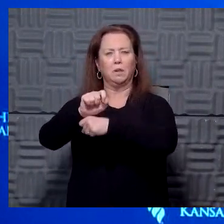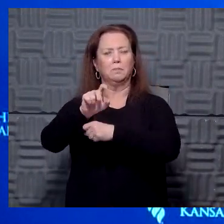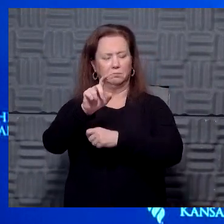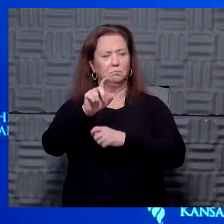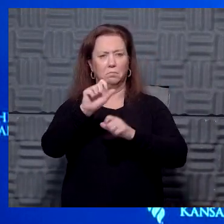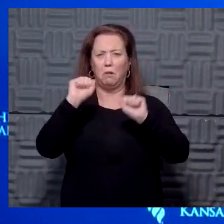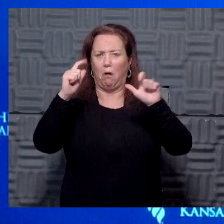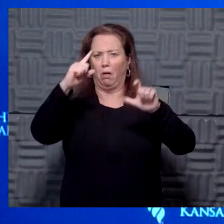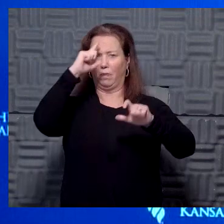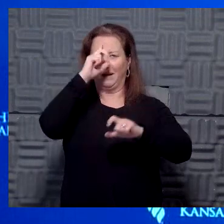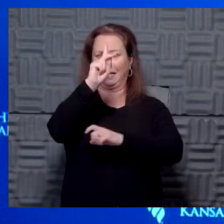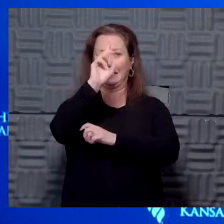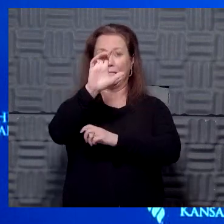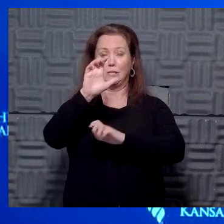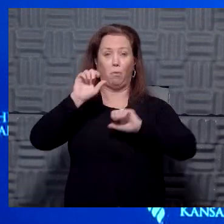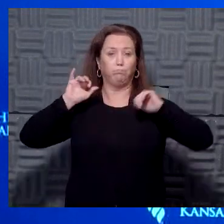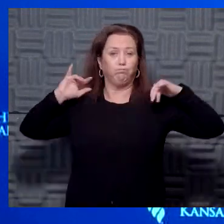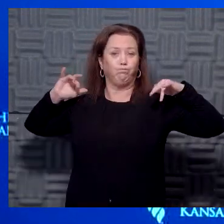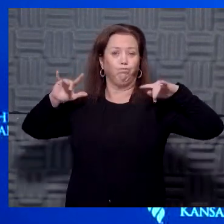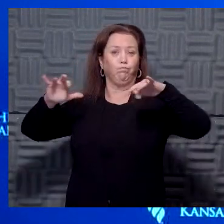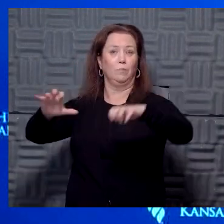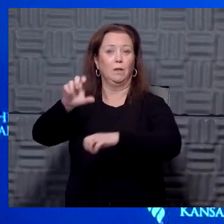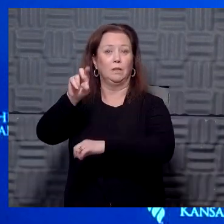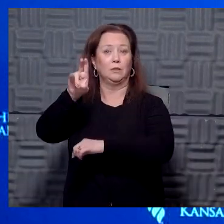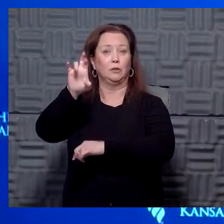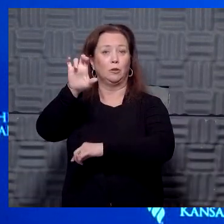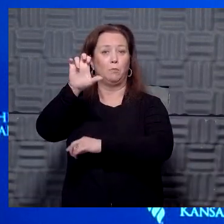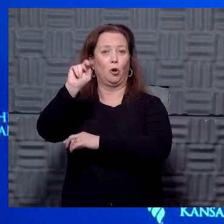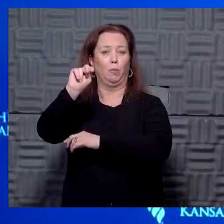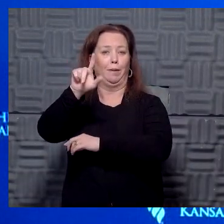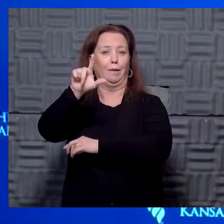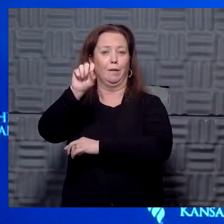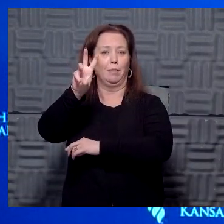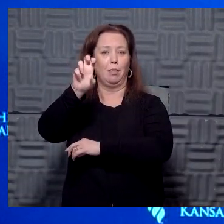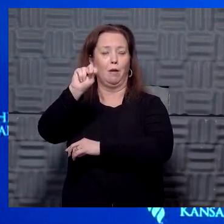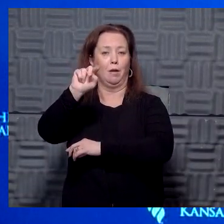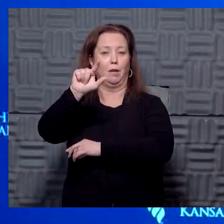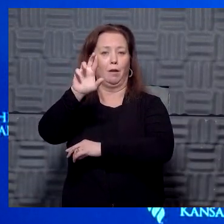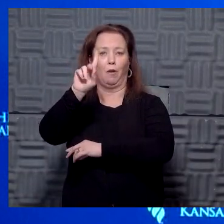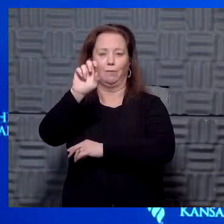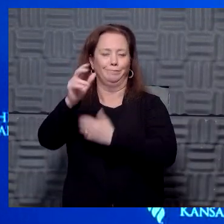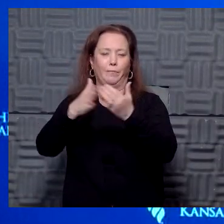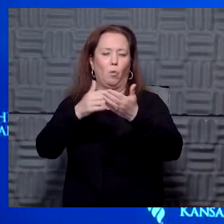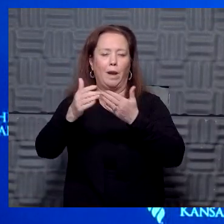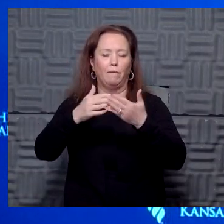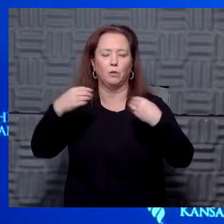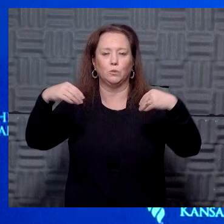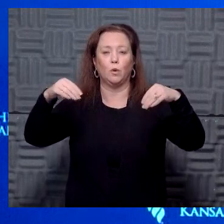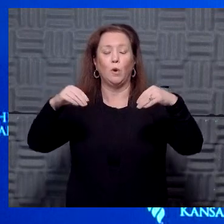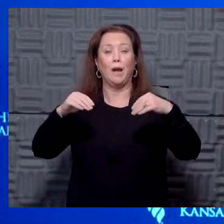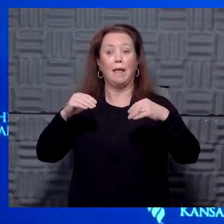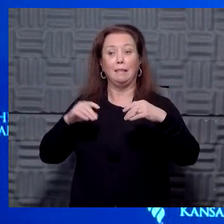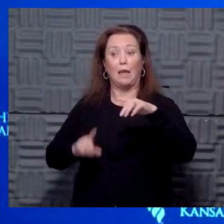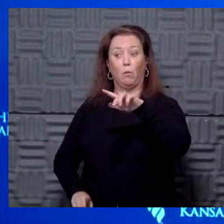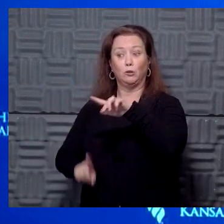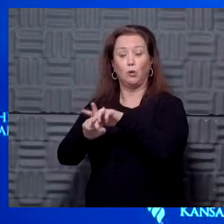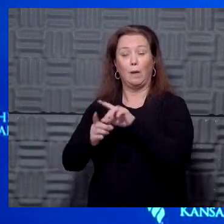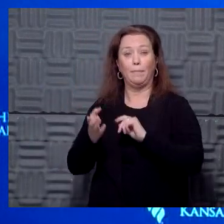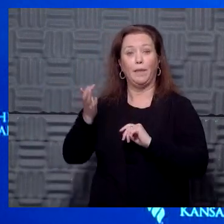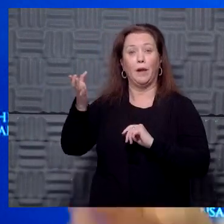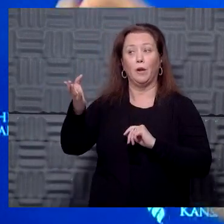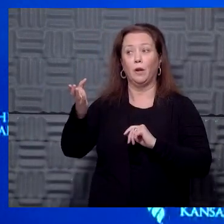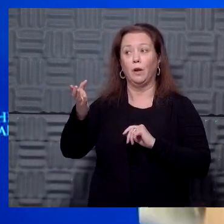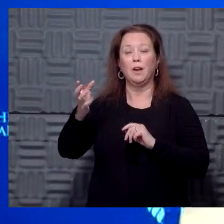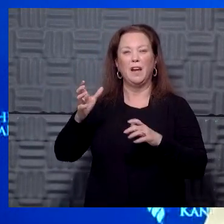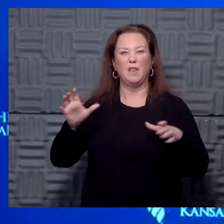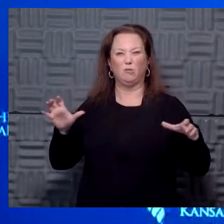the same decision, and they all went to Suburban Lawn and Garden, or whichever one it was. It could have been another one. I don't care. They went there, and the problem is that there was a